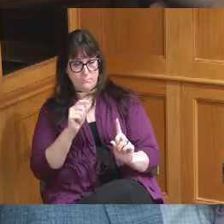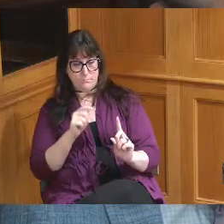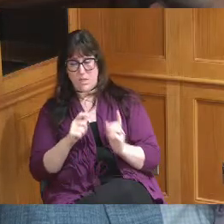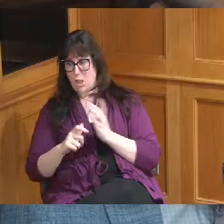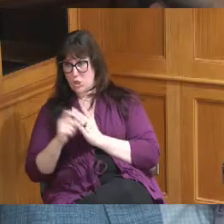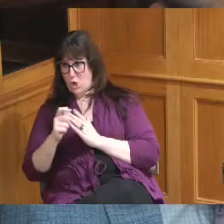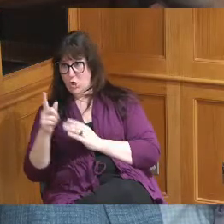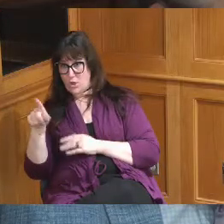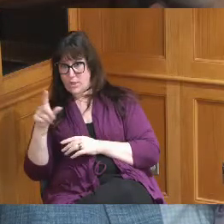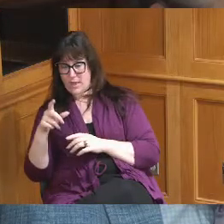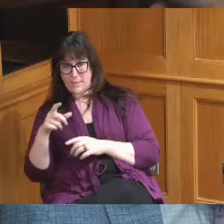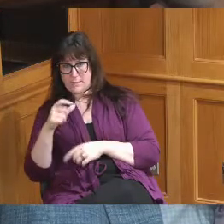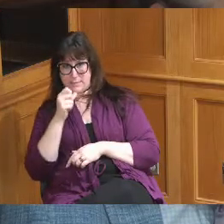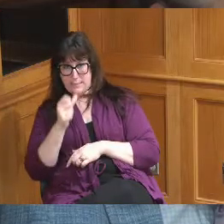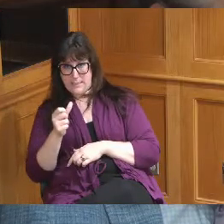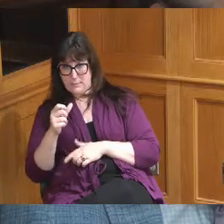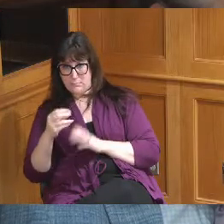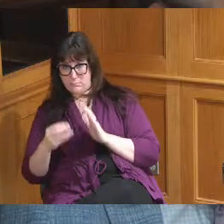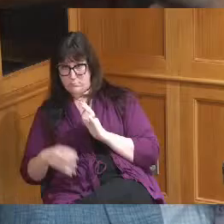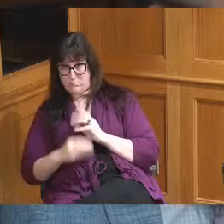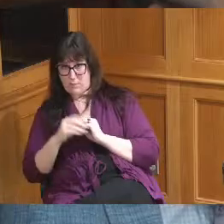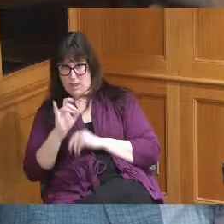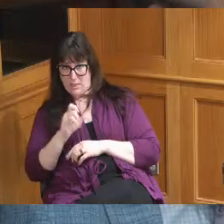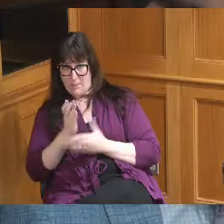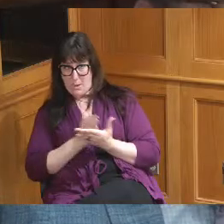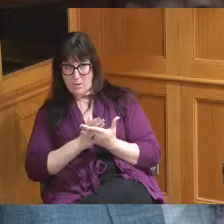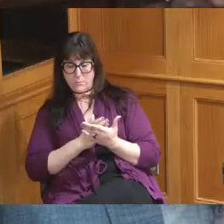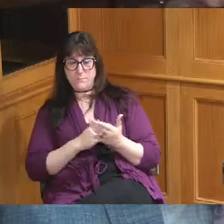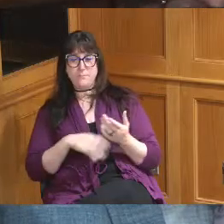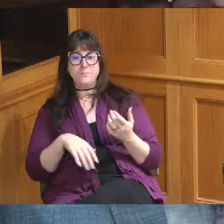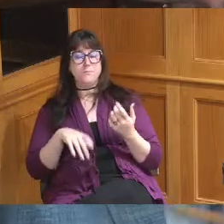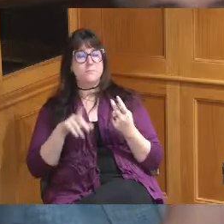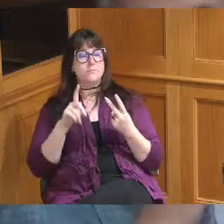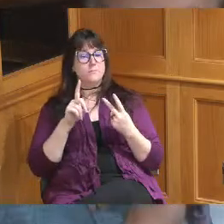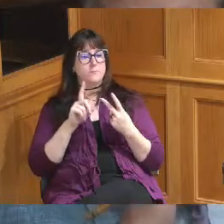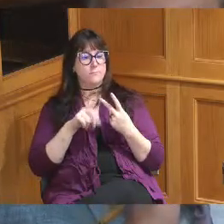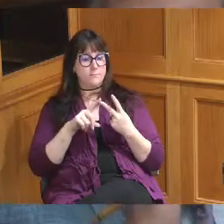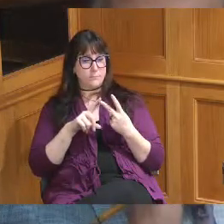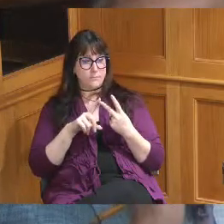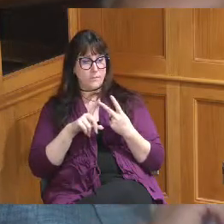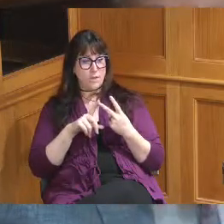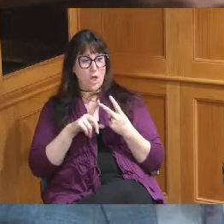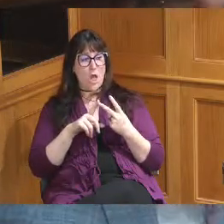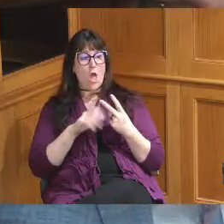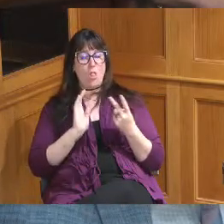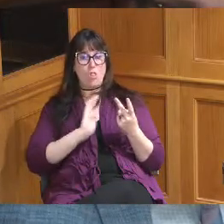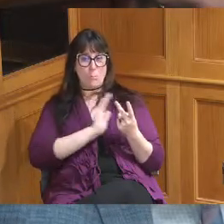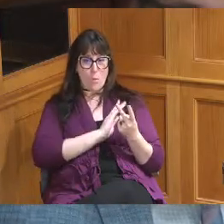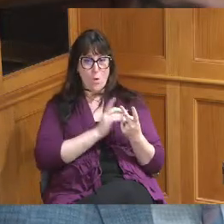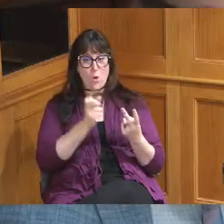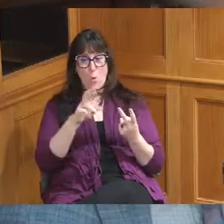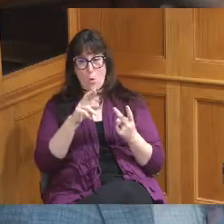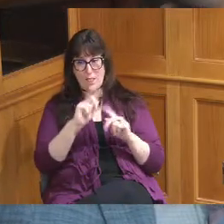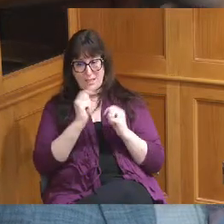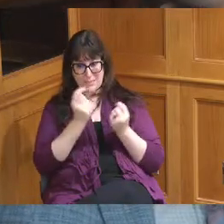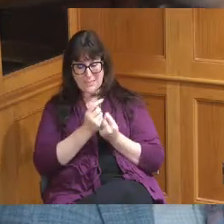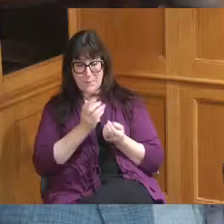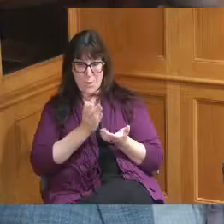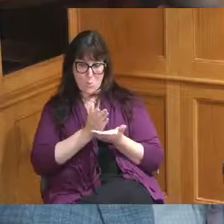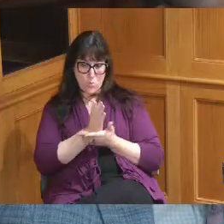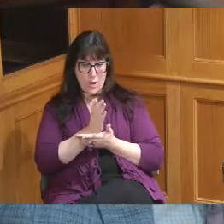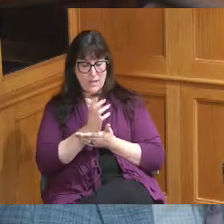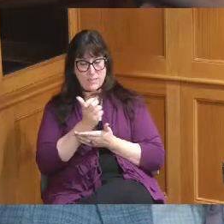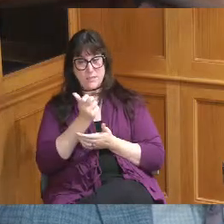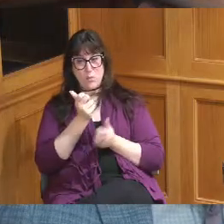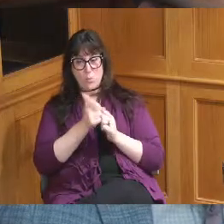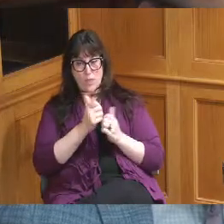put out. Between the board, and neither the board or the team will have any rights or obligations under a